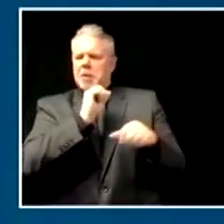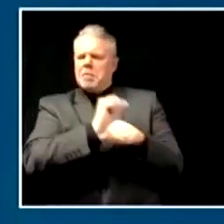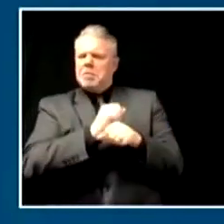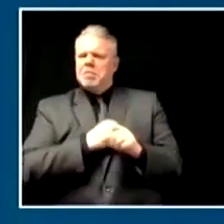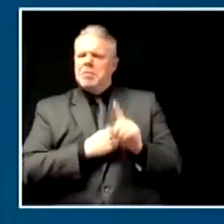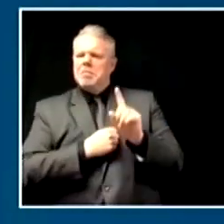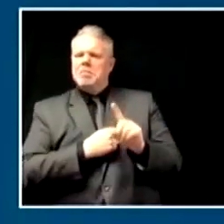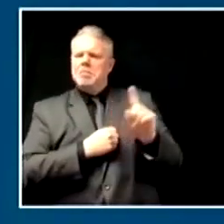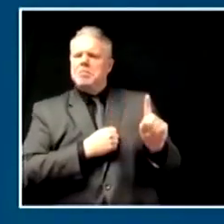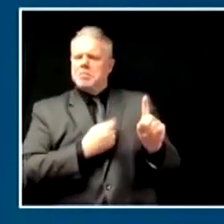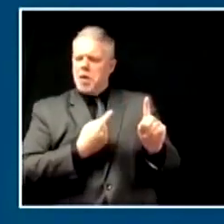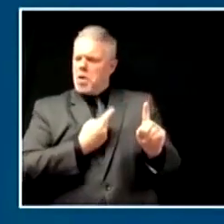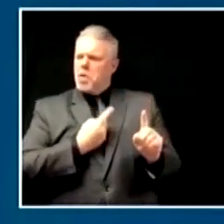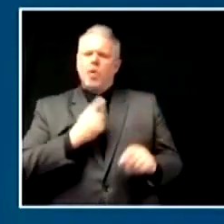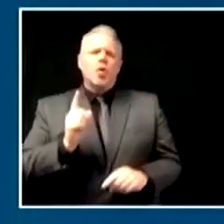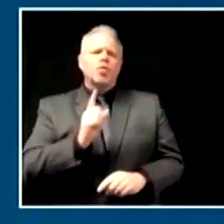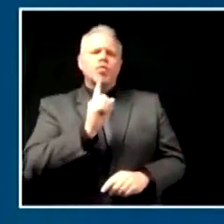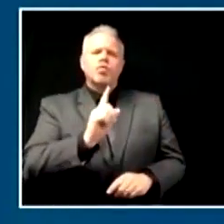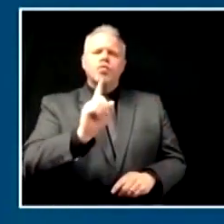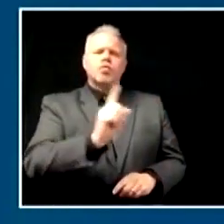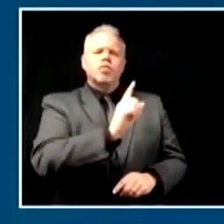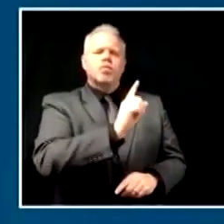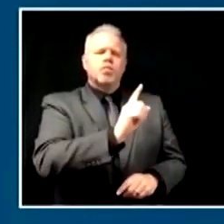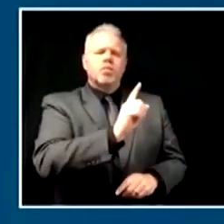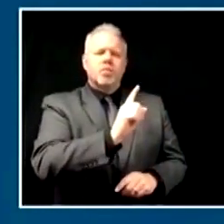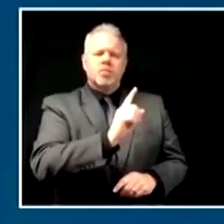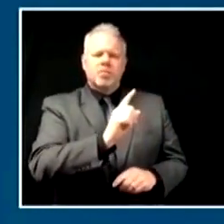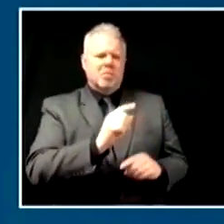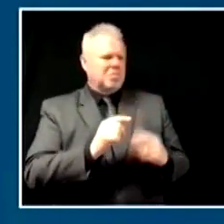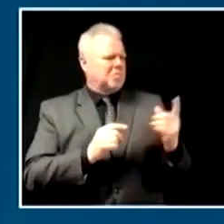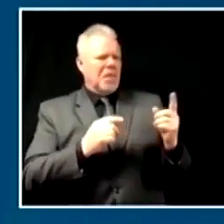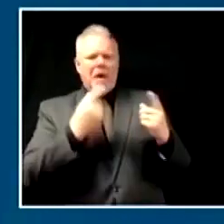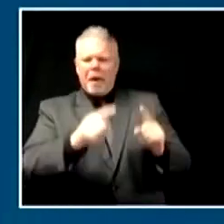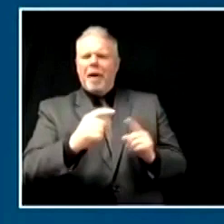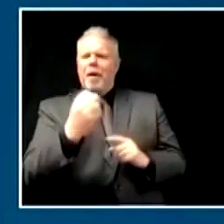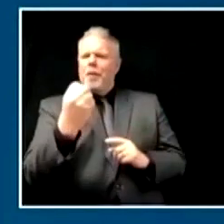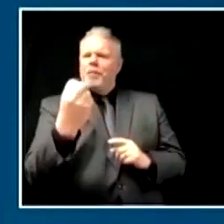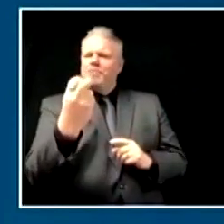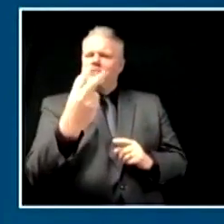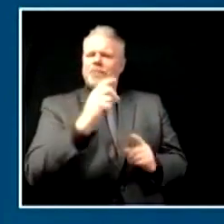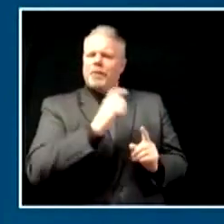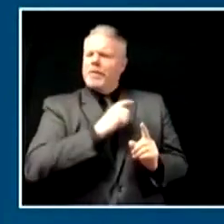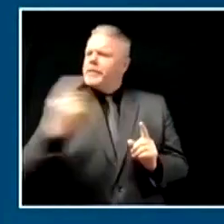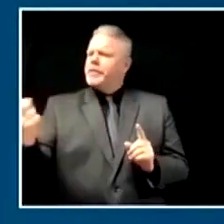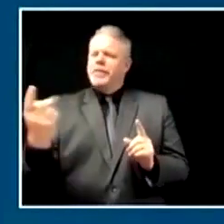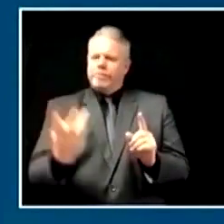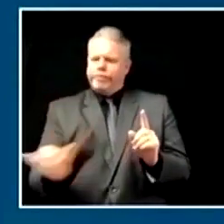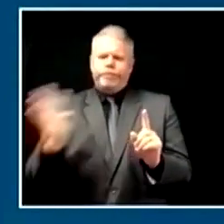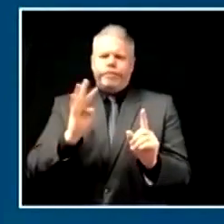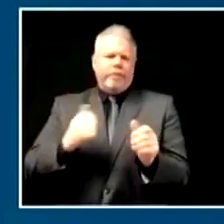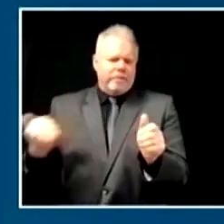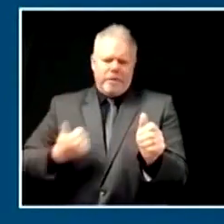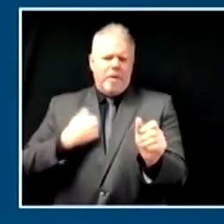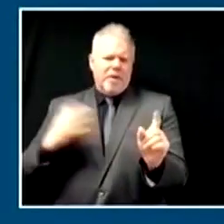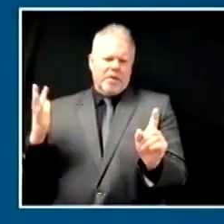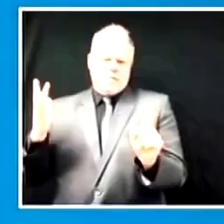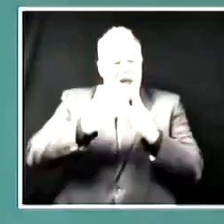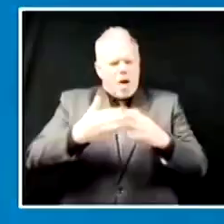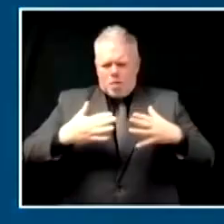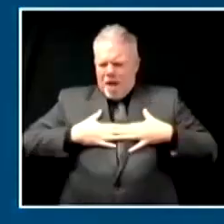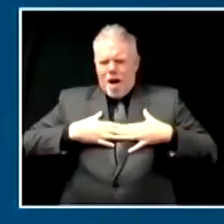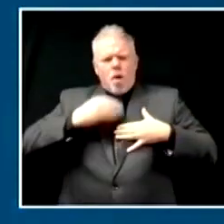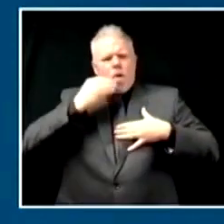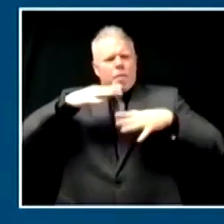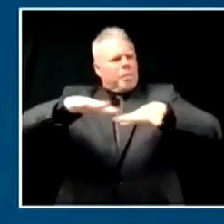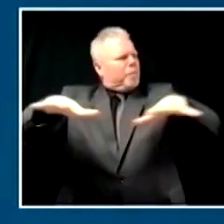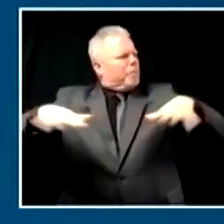was struck from behind with a baton, and I touched my head, and my hands were covered in blood. You